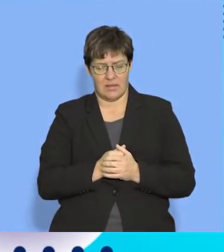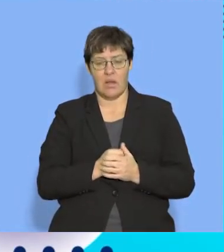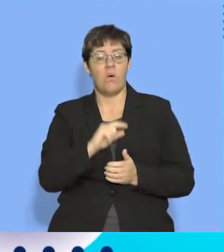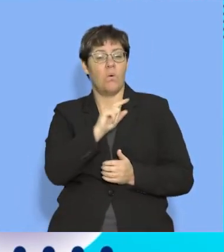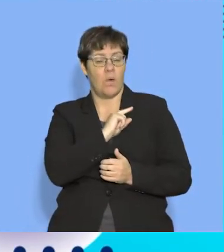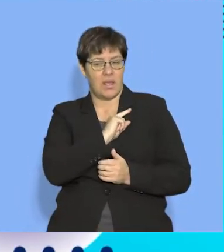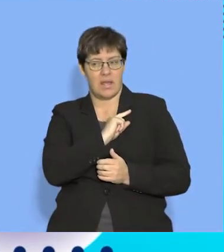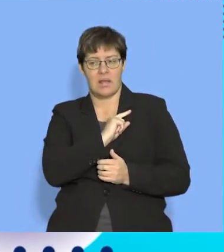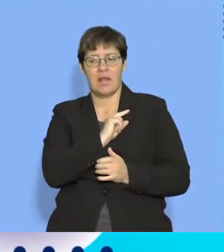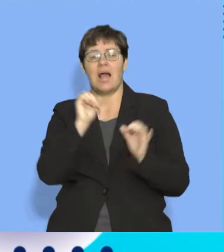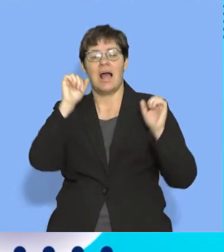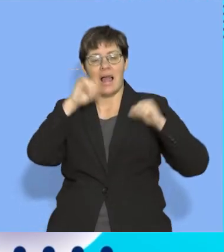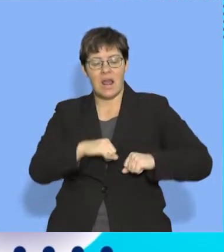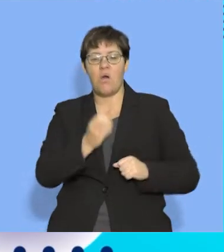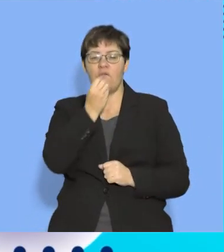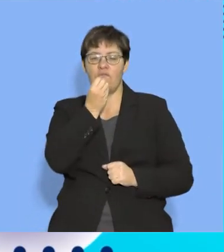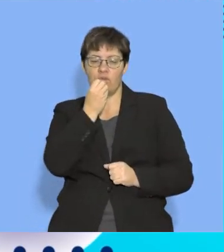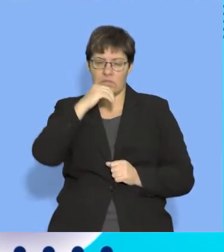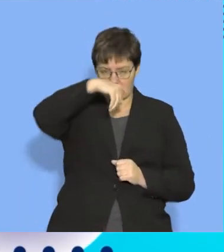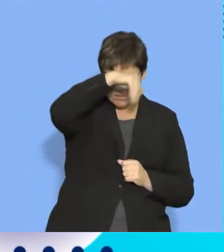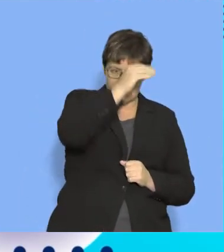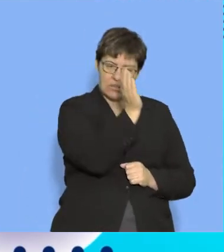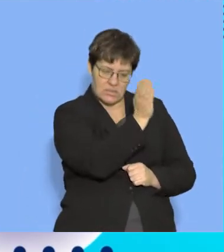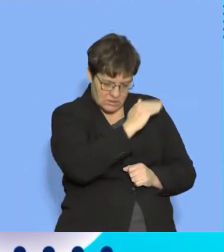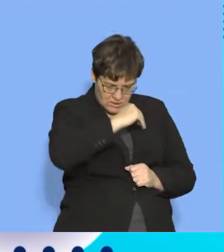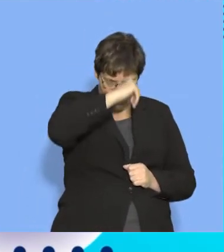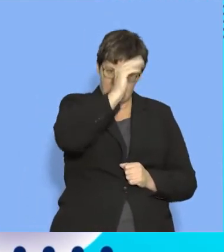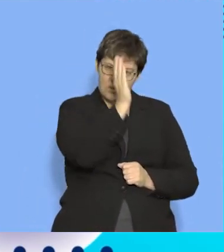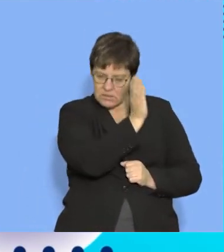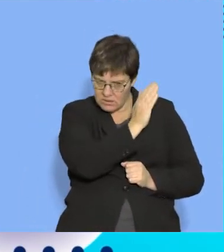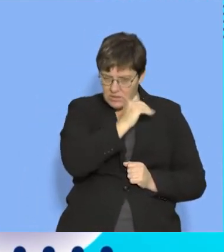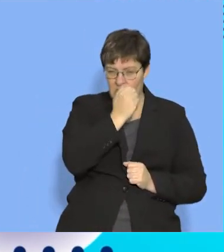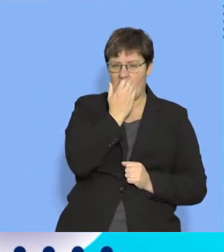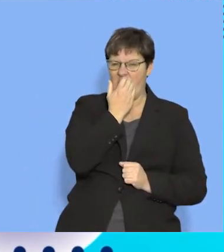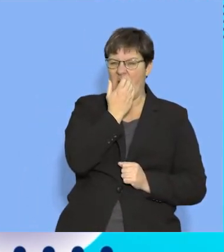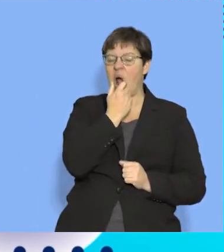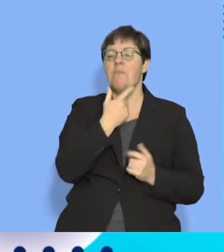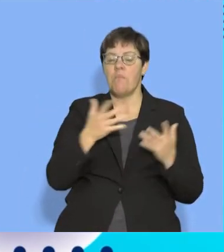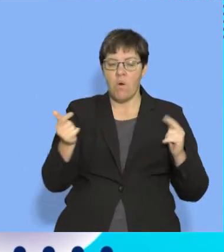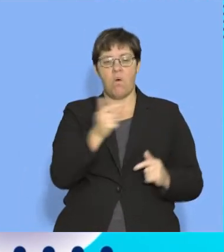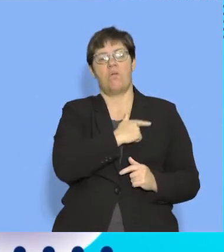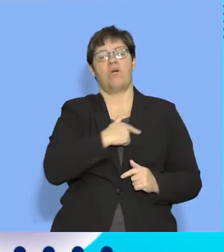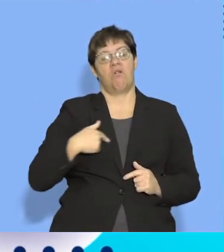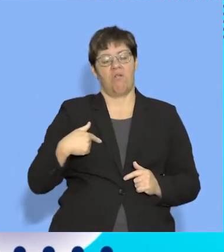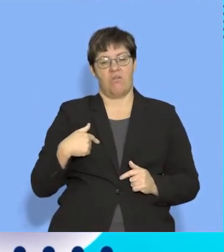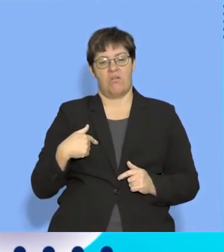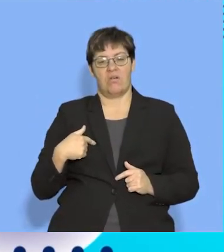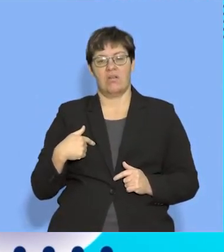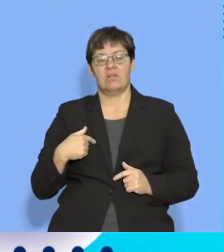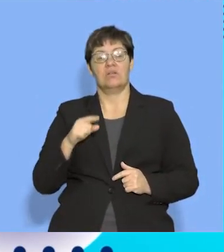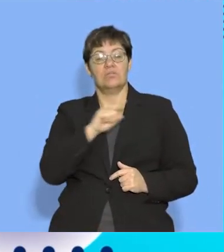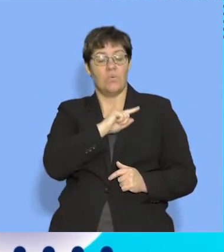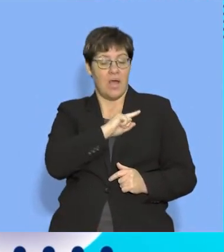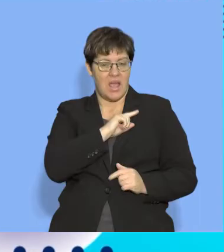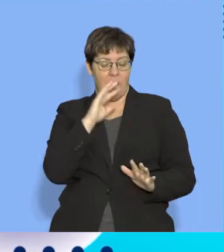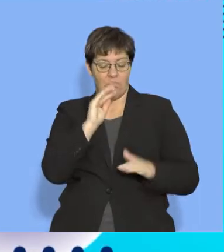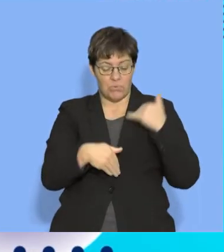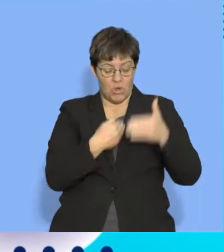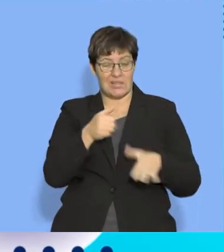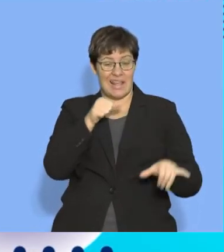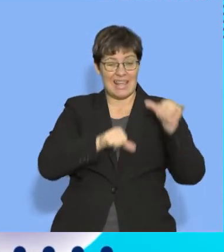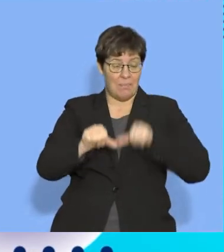is that it allows the food to pass through the digestive system, taking much longer so that the process of